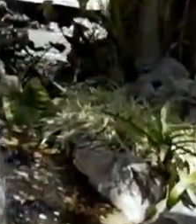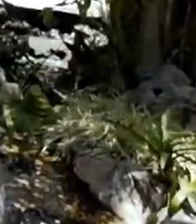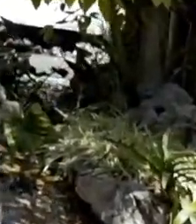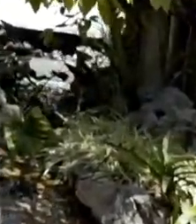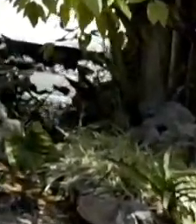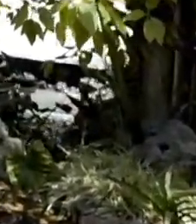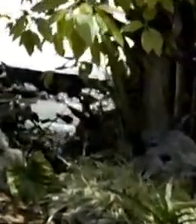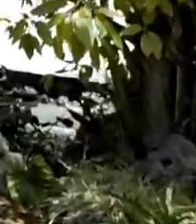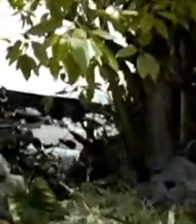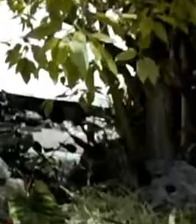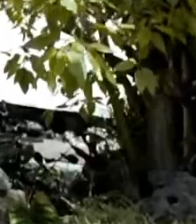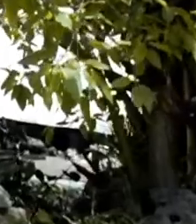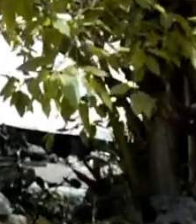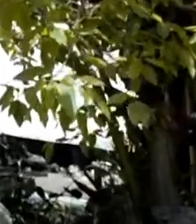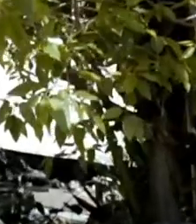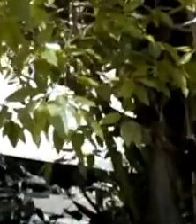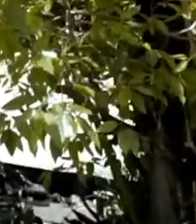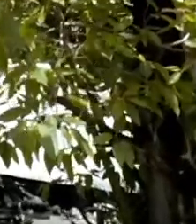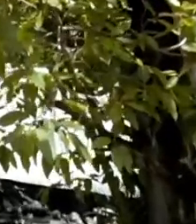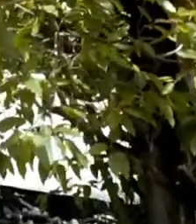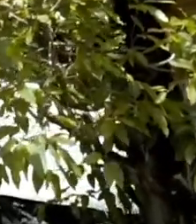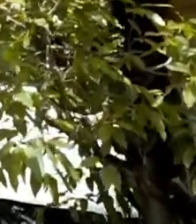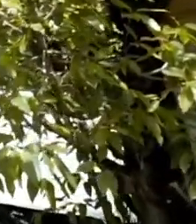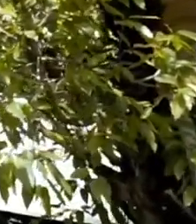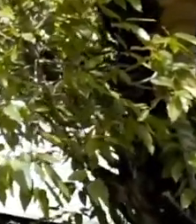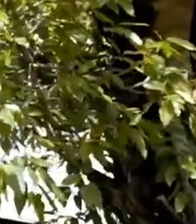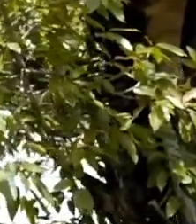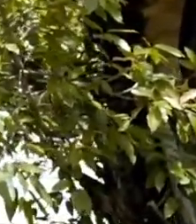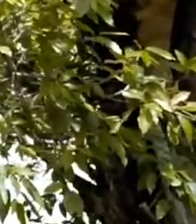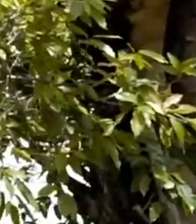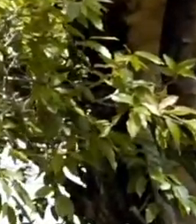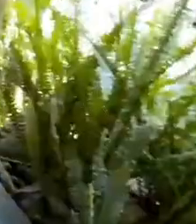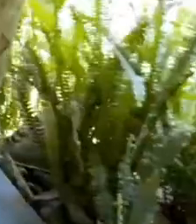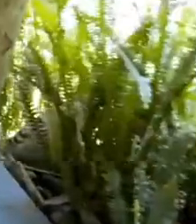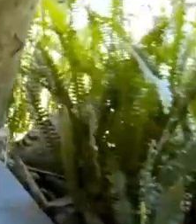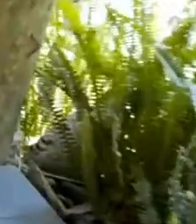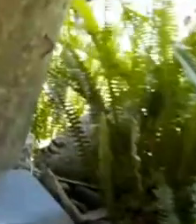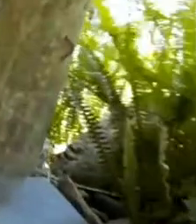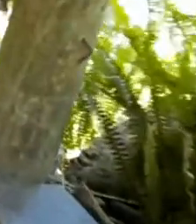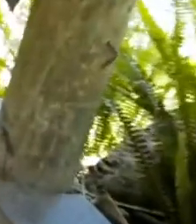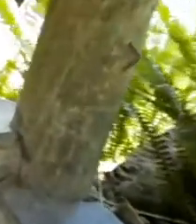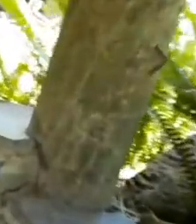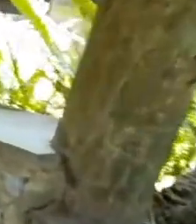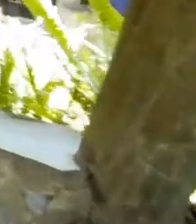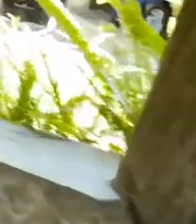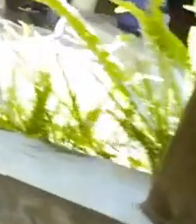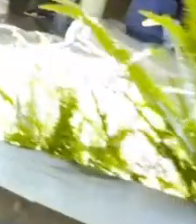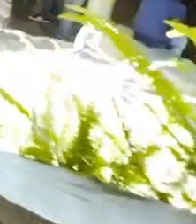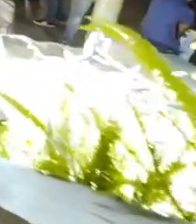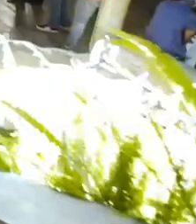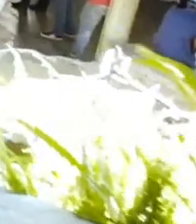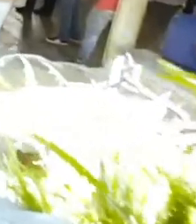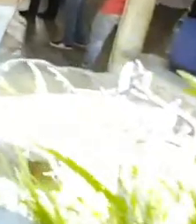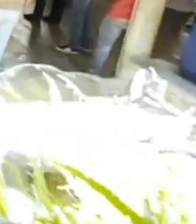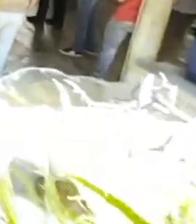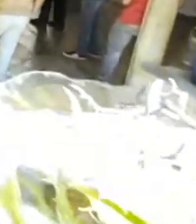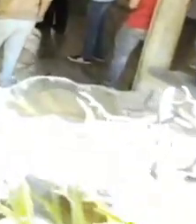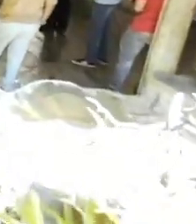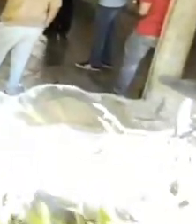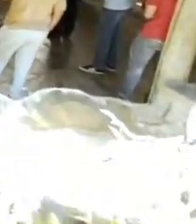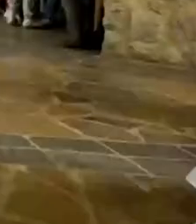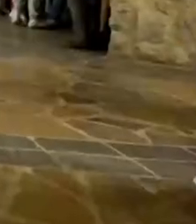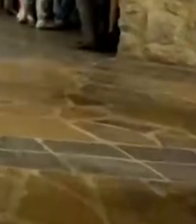Today we have gathered the boys in Gauteng province from the five regions. And these